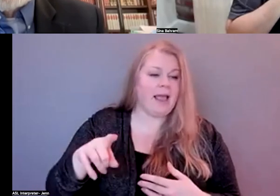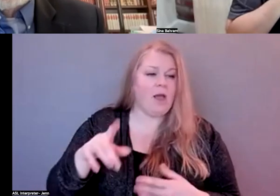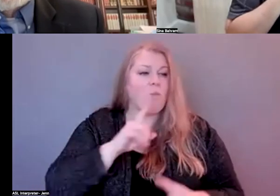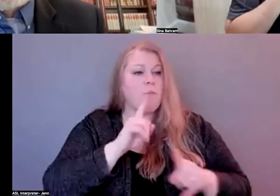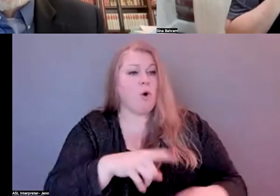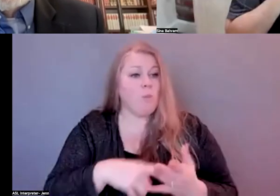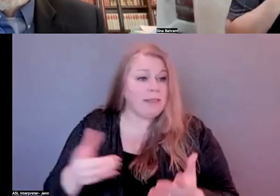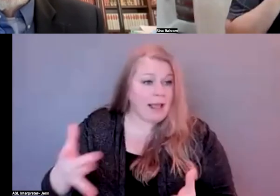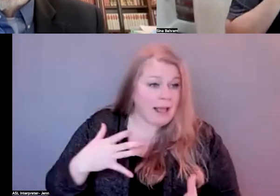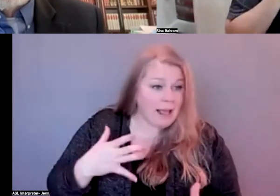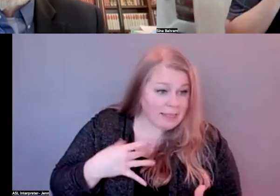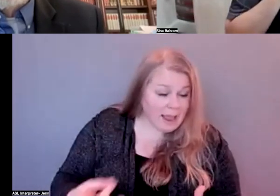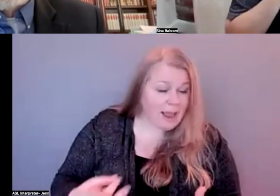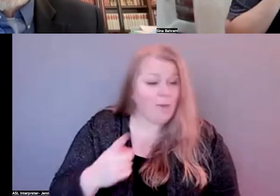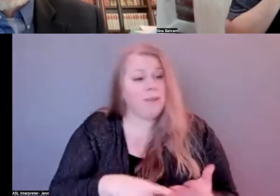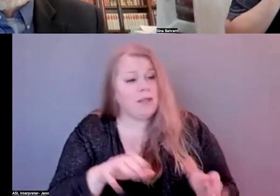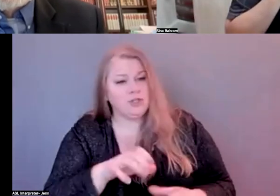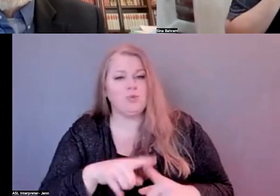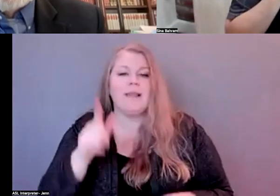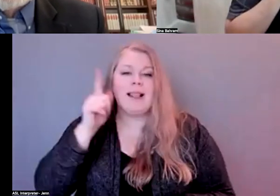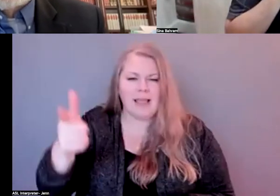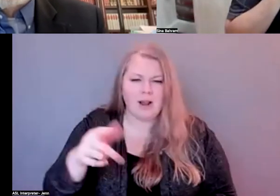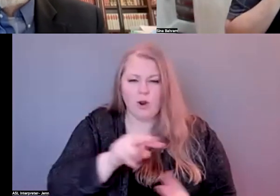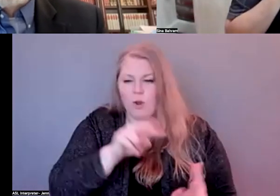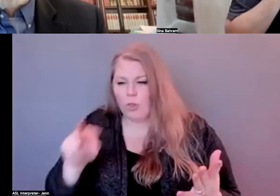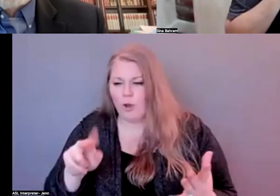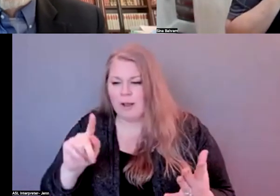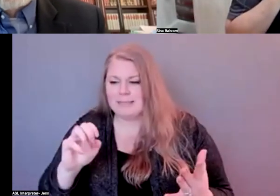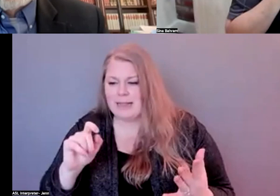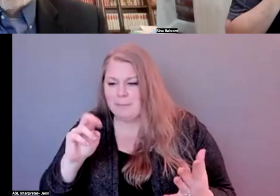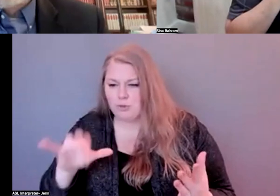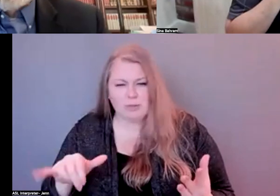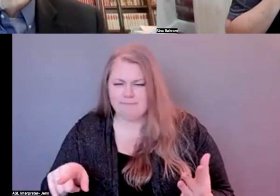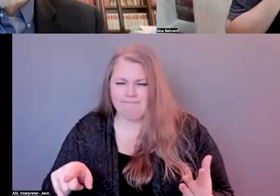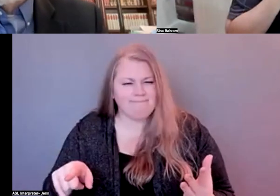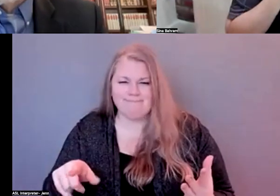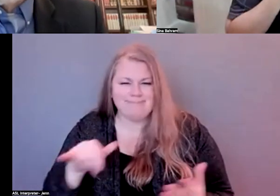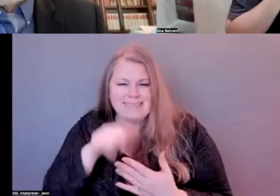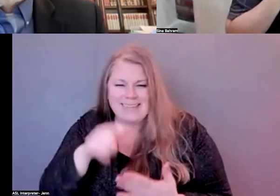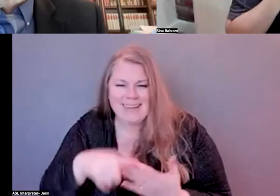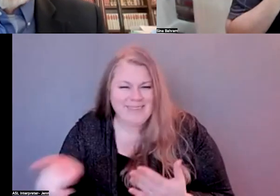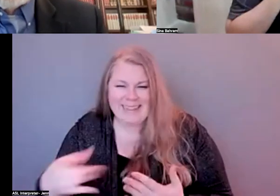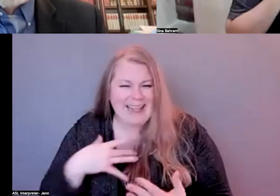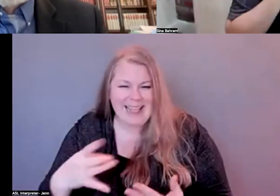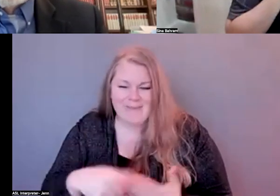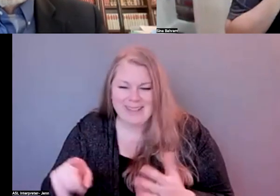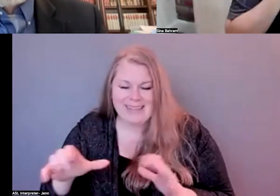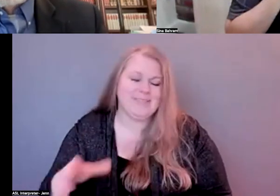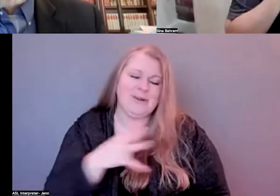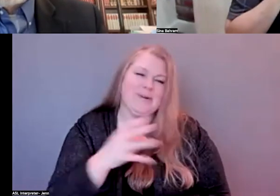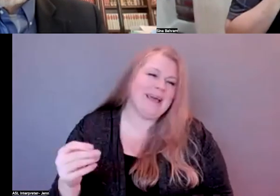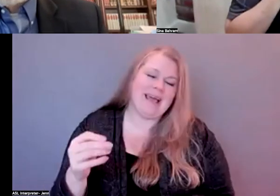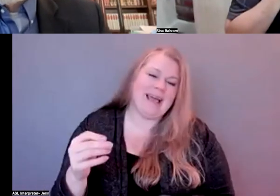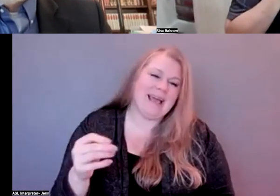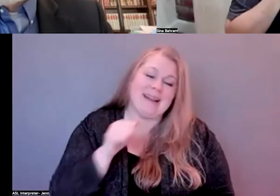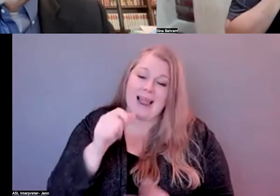like and what they do. And then later you'll find out by looking at telemetry that that's not what they like and that's not what they do. And they don't actually, what